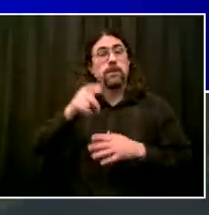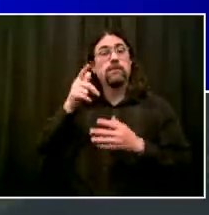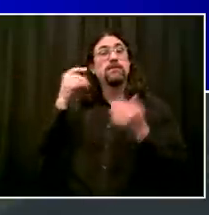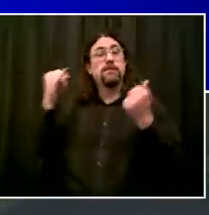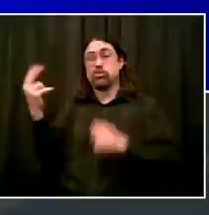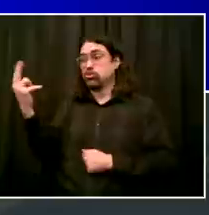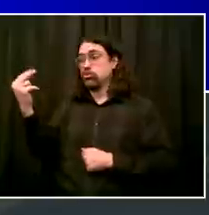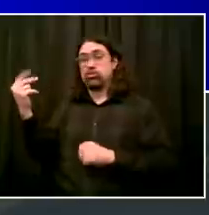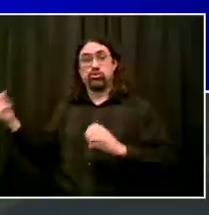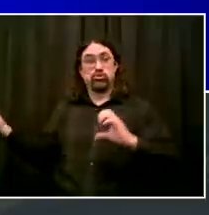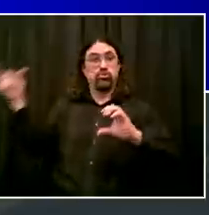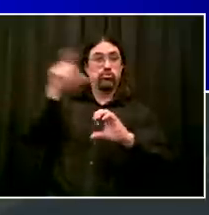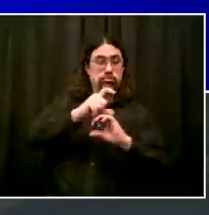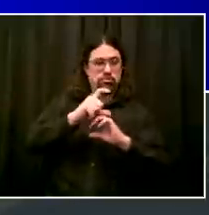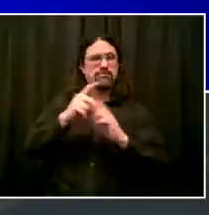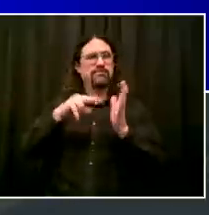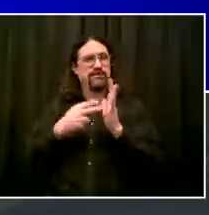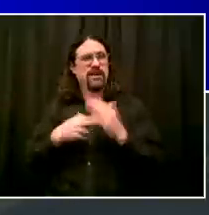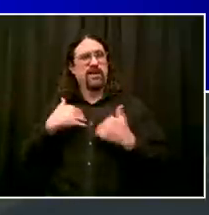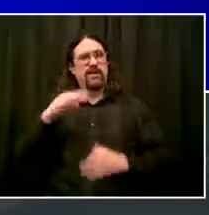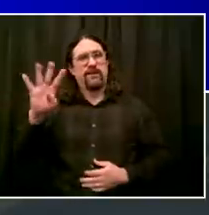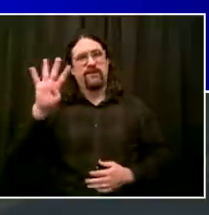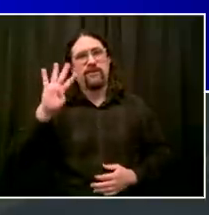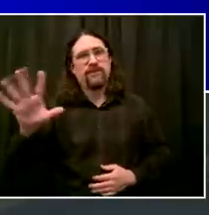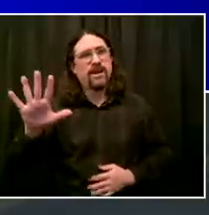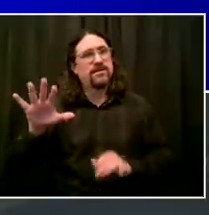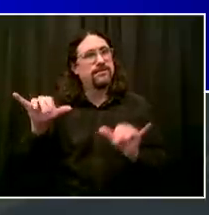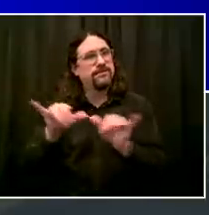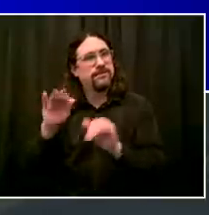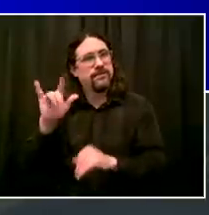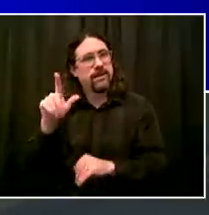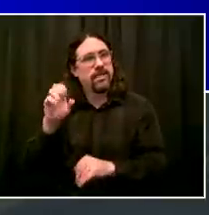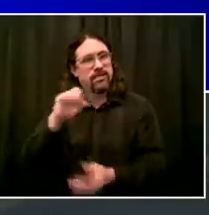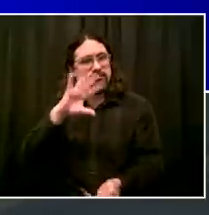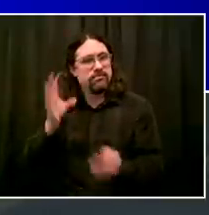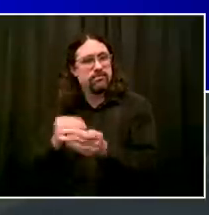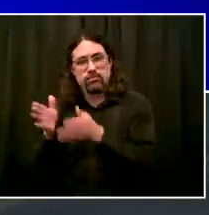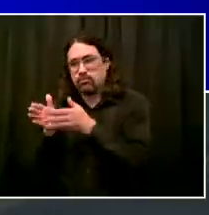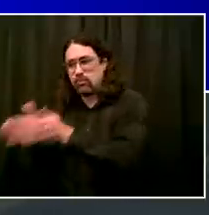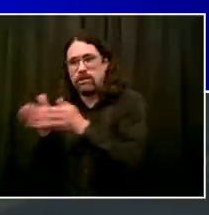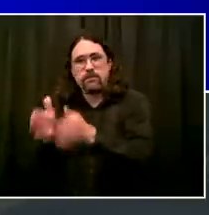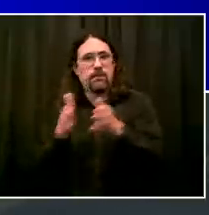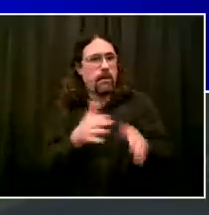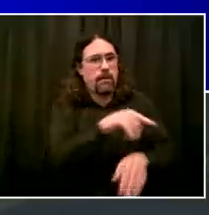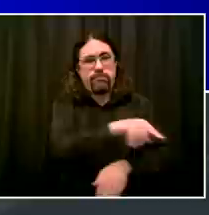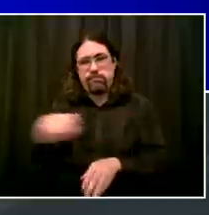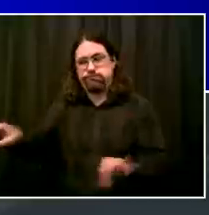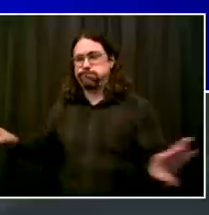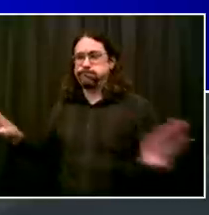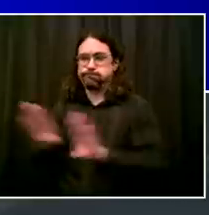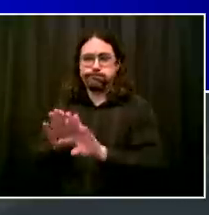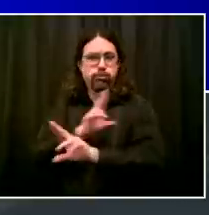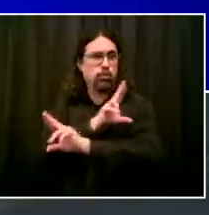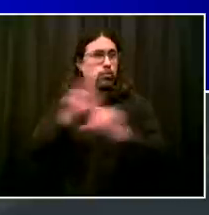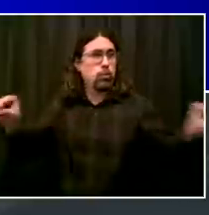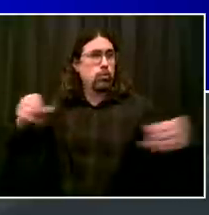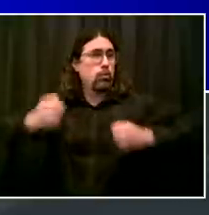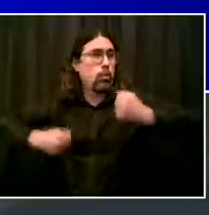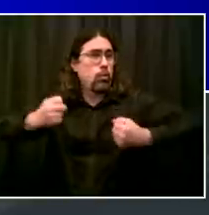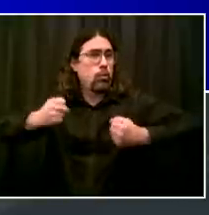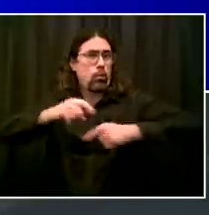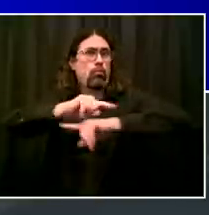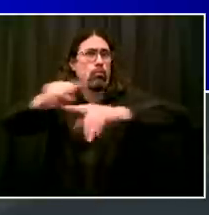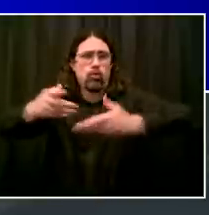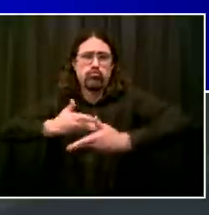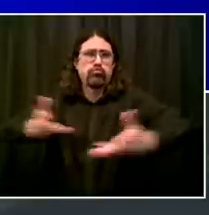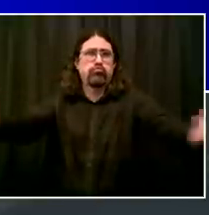organized, protected, enforced. We are now have more than any place, because any place in this nation, I should say, because